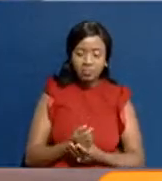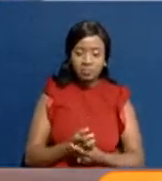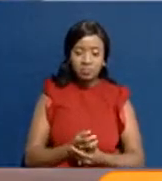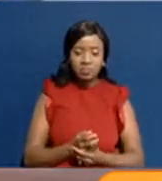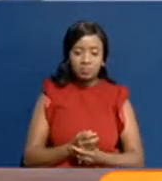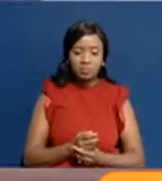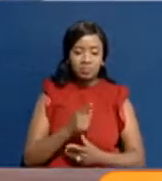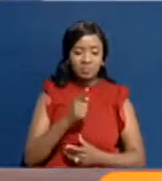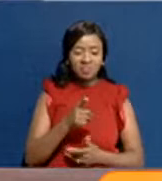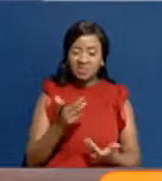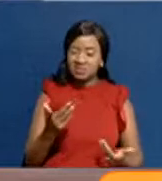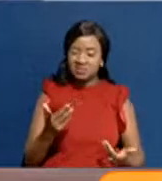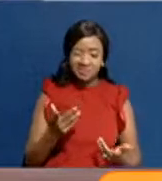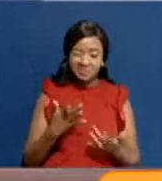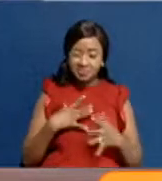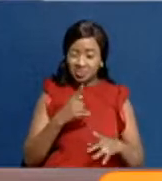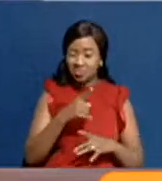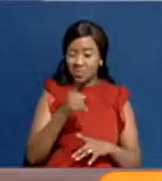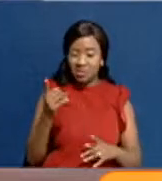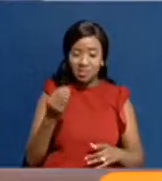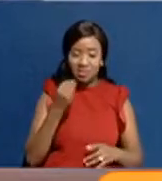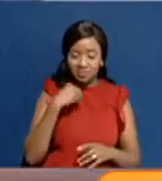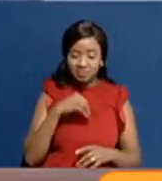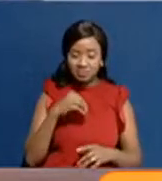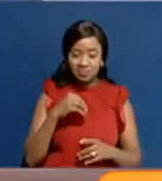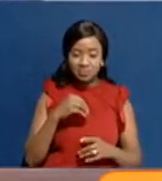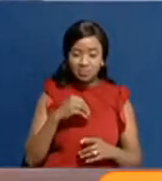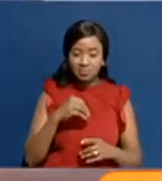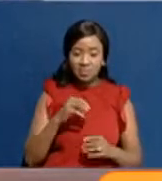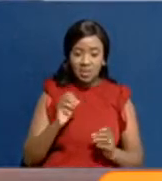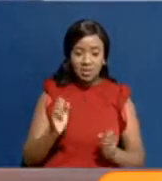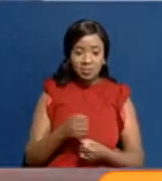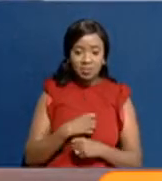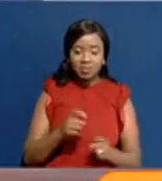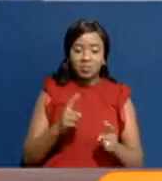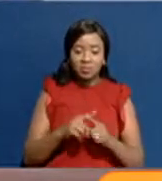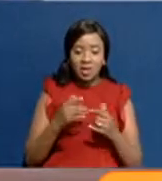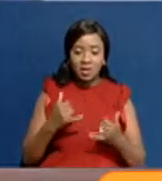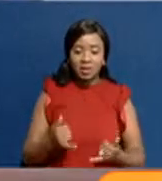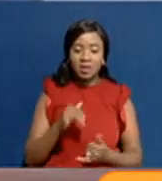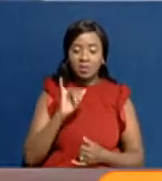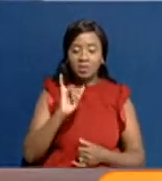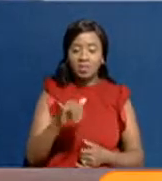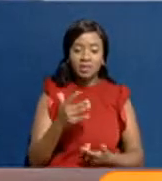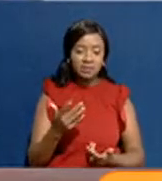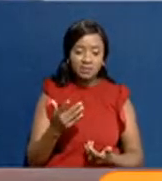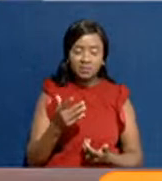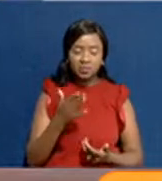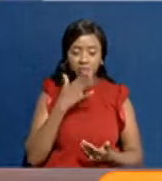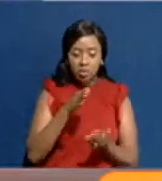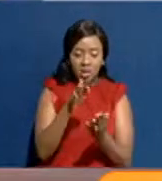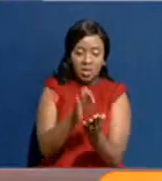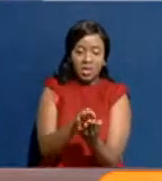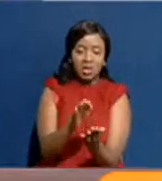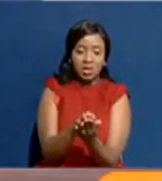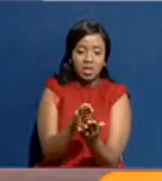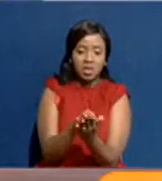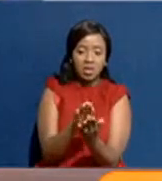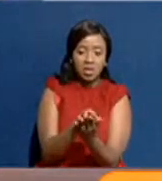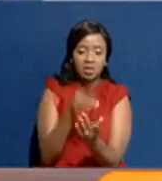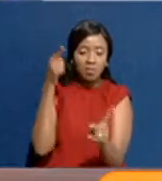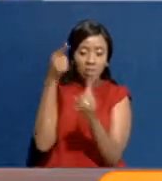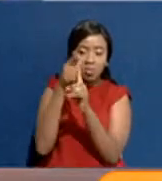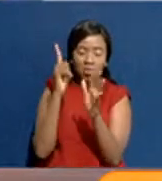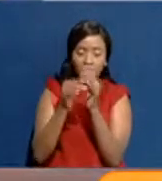unfit for human consumption. It's sitting somewhere in a warehouse, purportedly for either